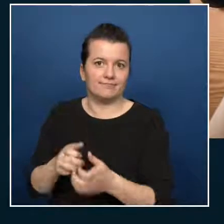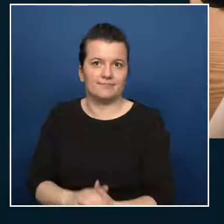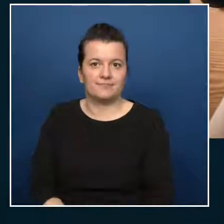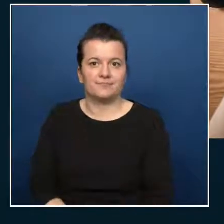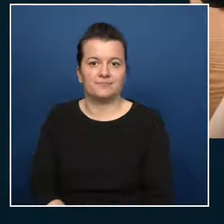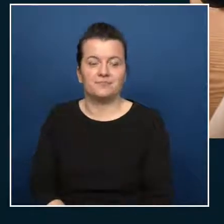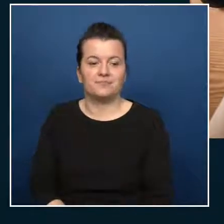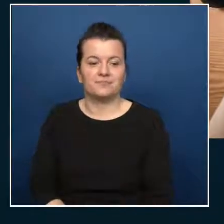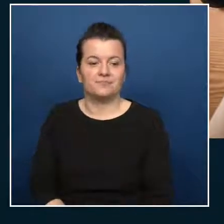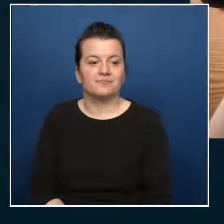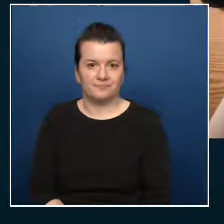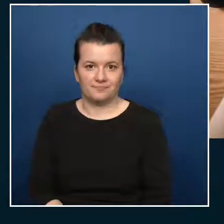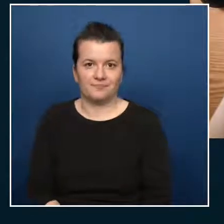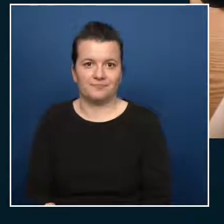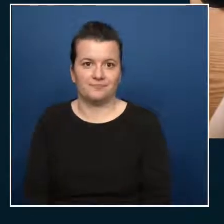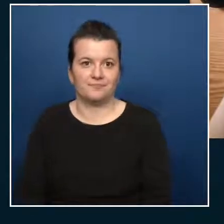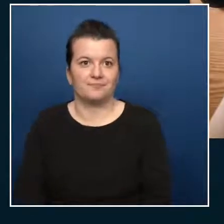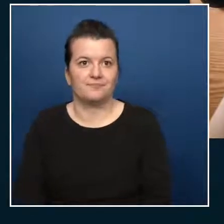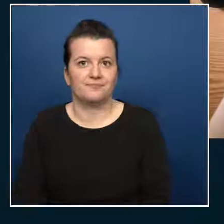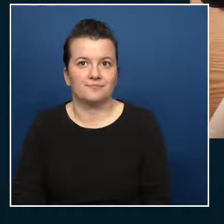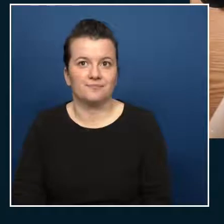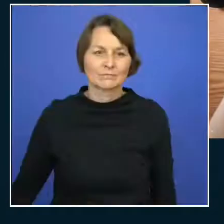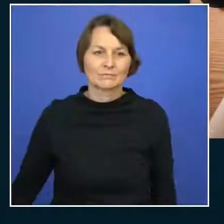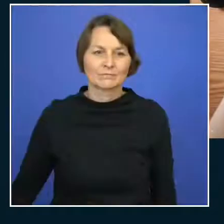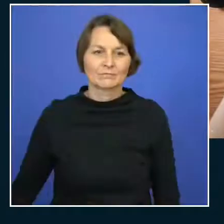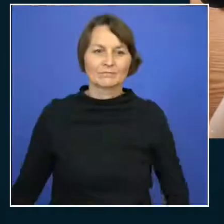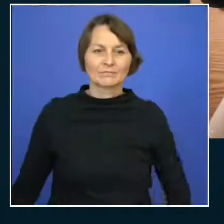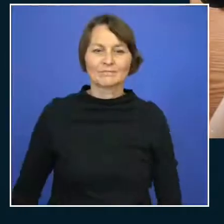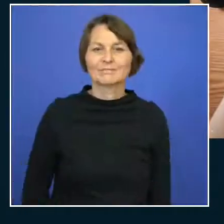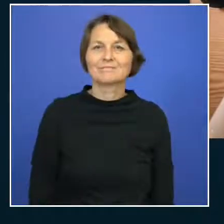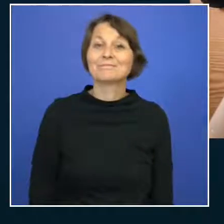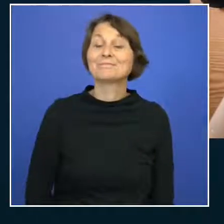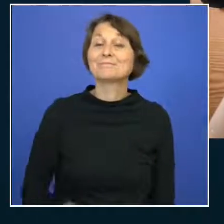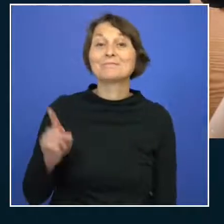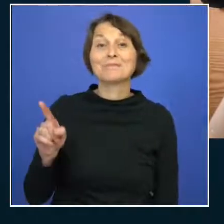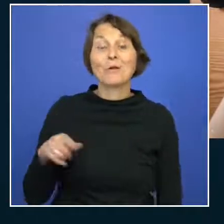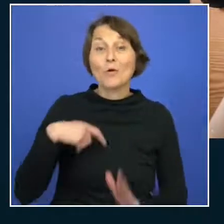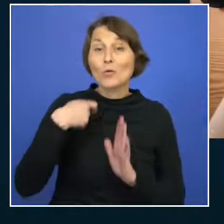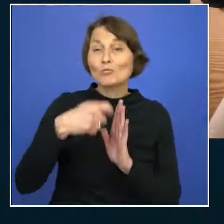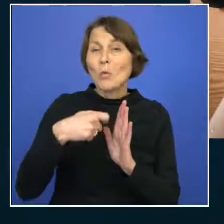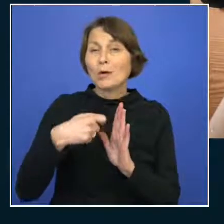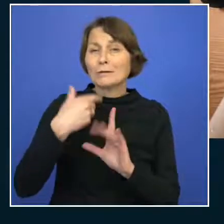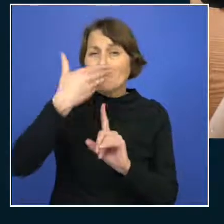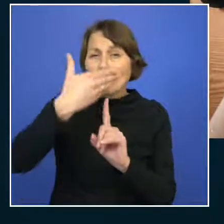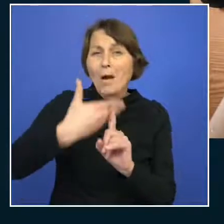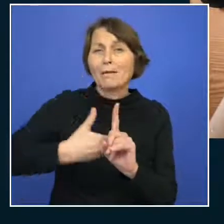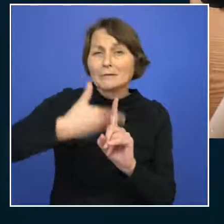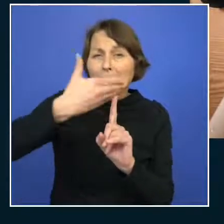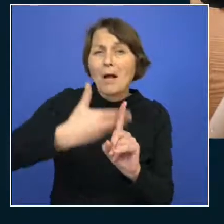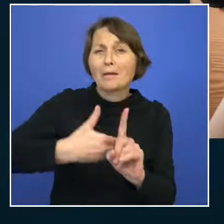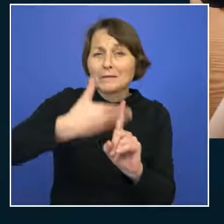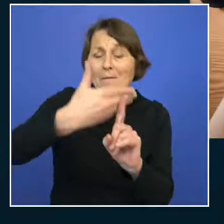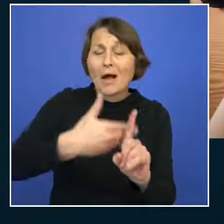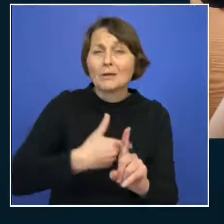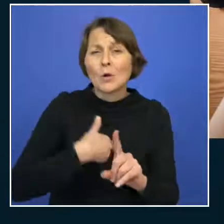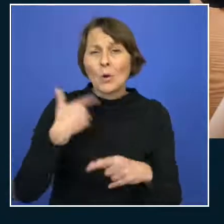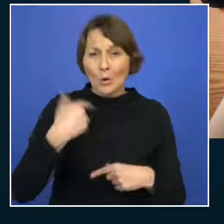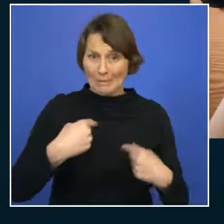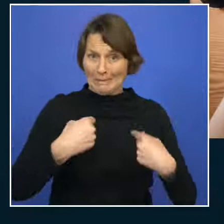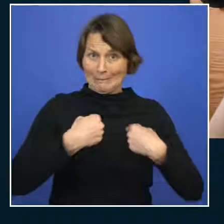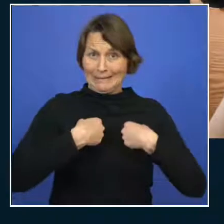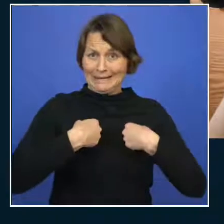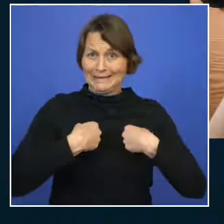project went for months actually, but it was a sole developer project because in parallel of doing the